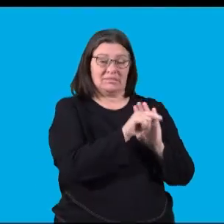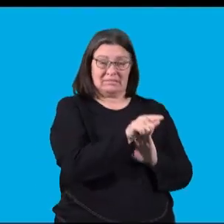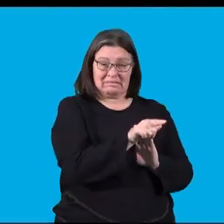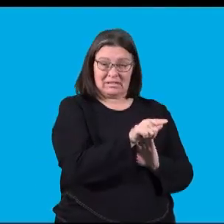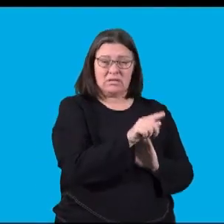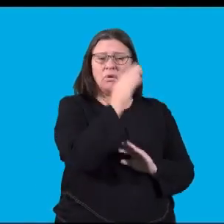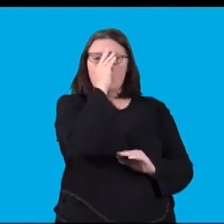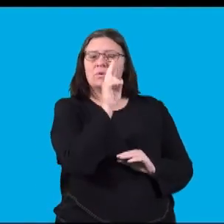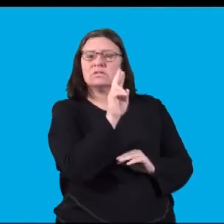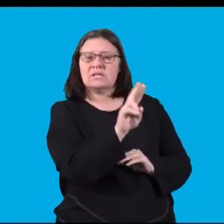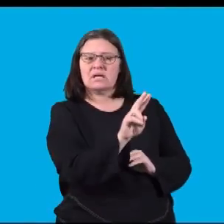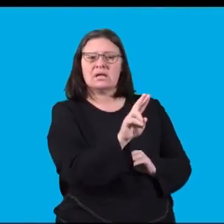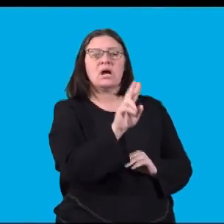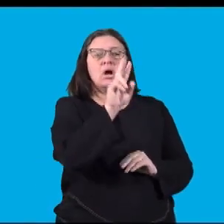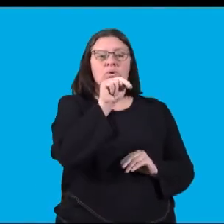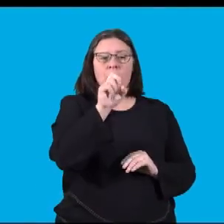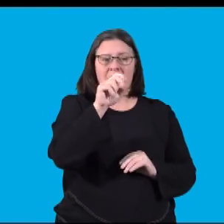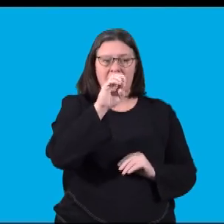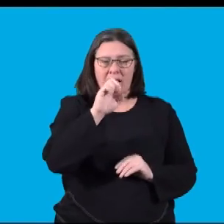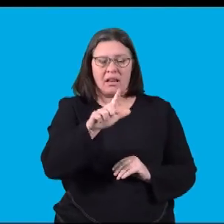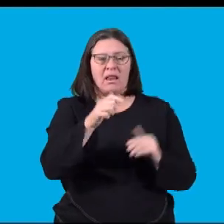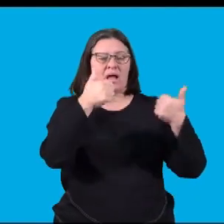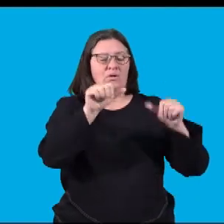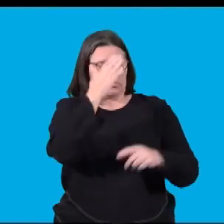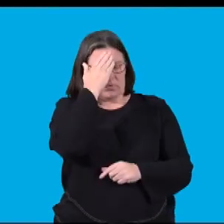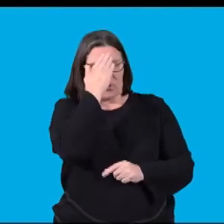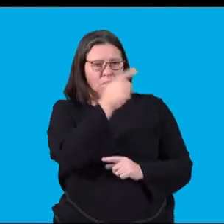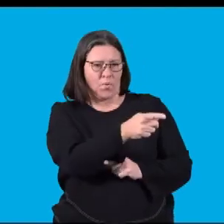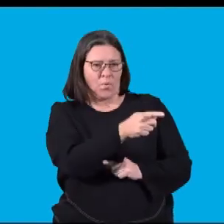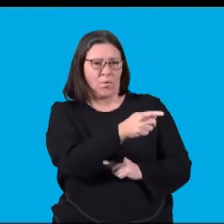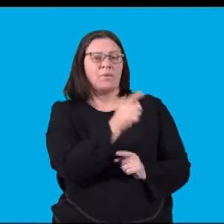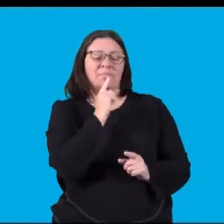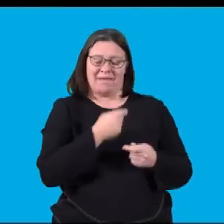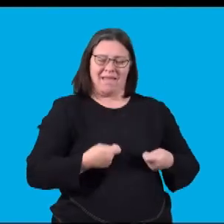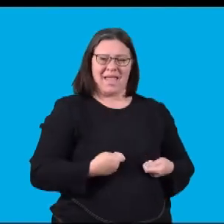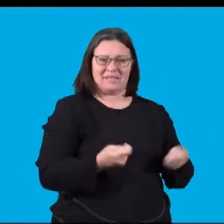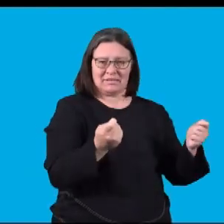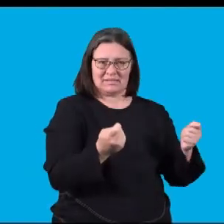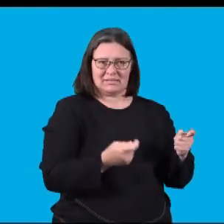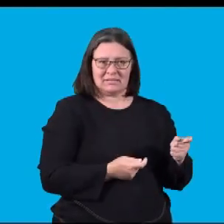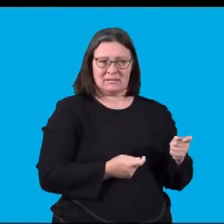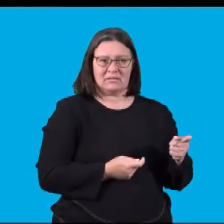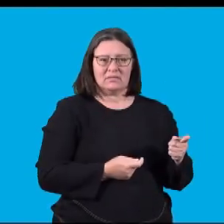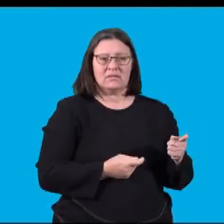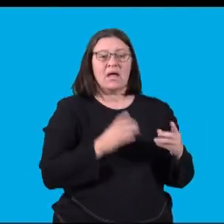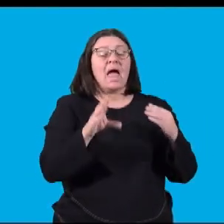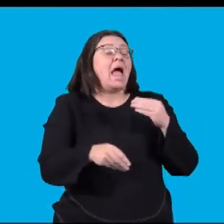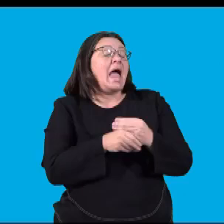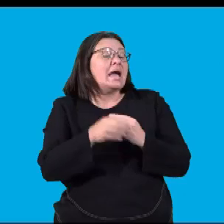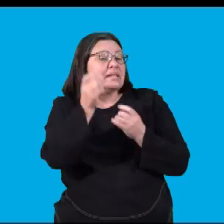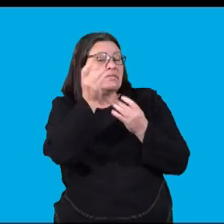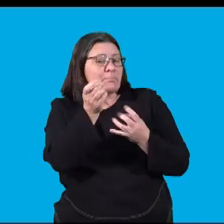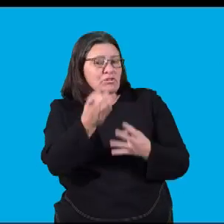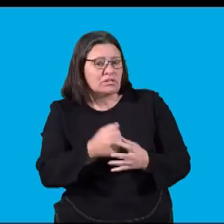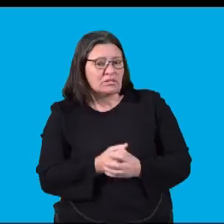insurance. You can see we have insurance in the nominal accounts. Already you know this is an expense.